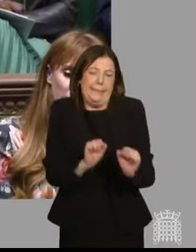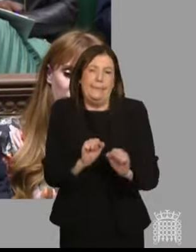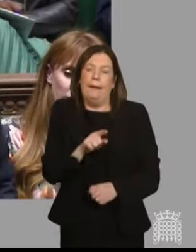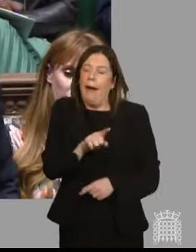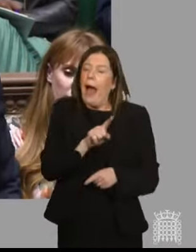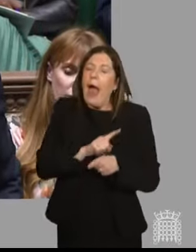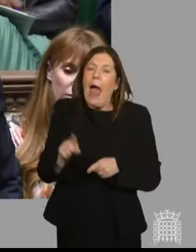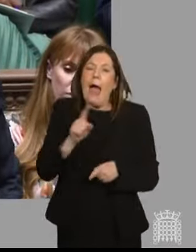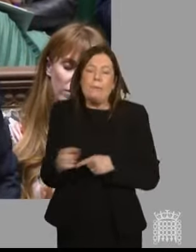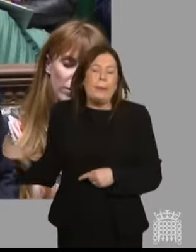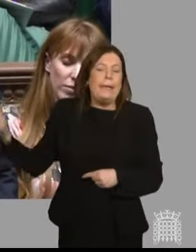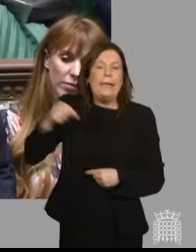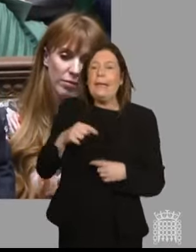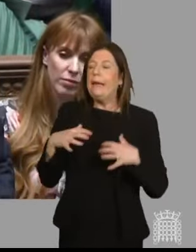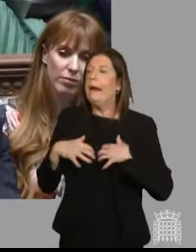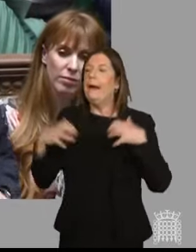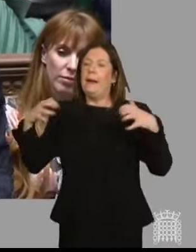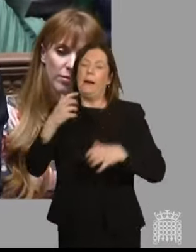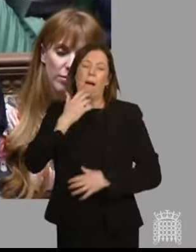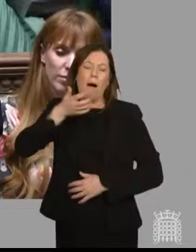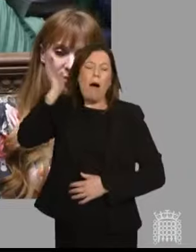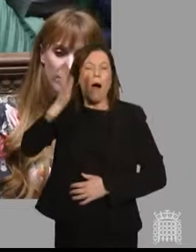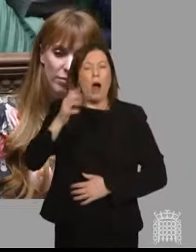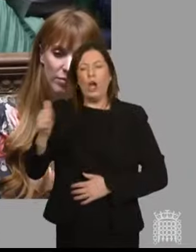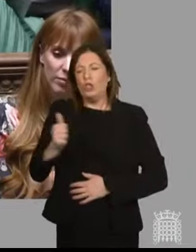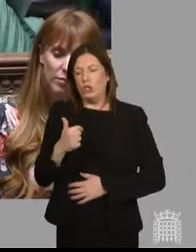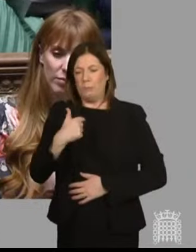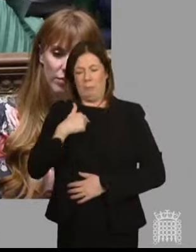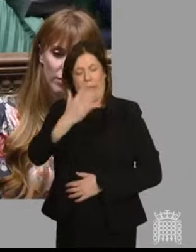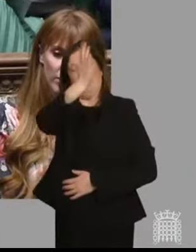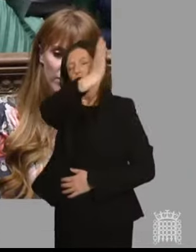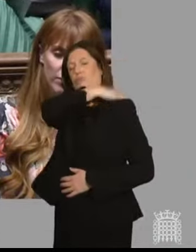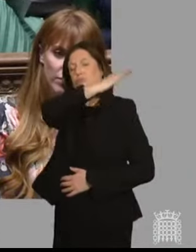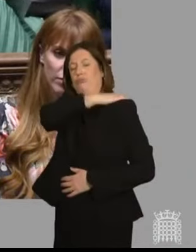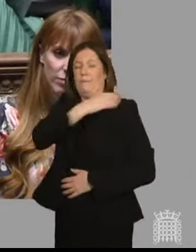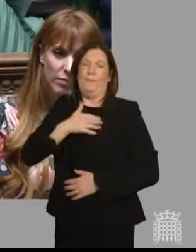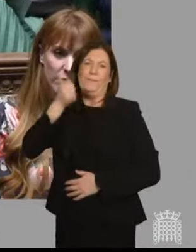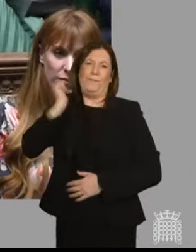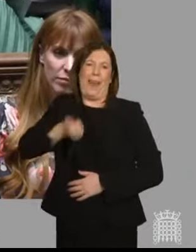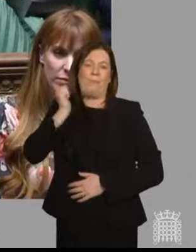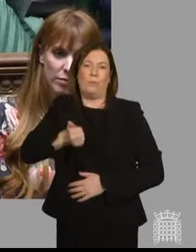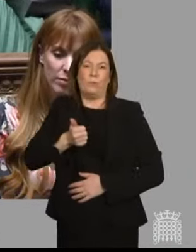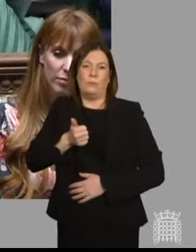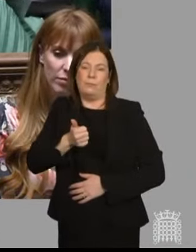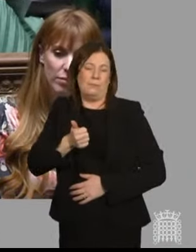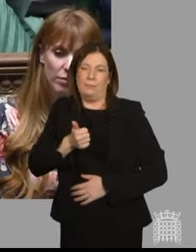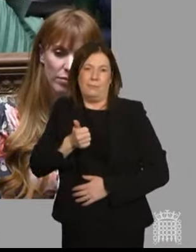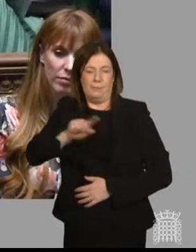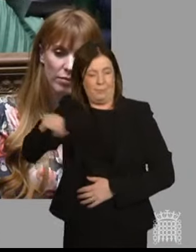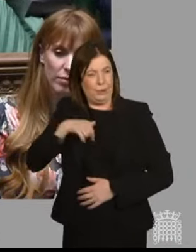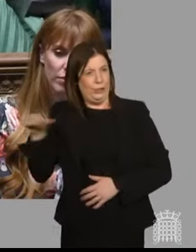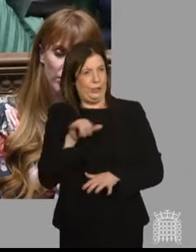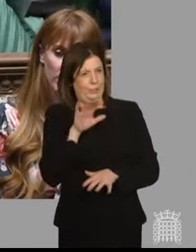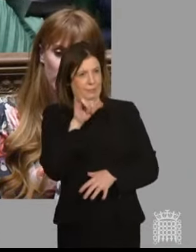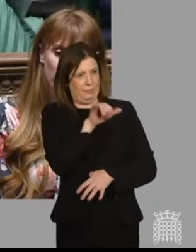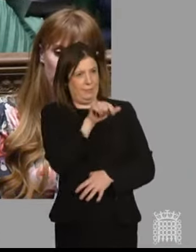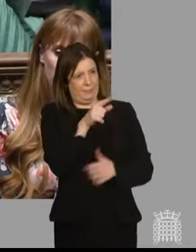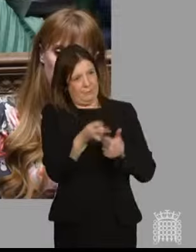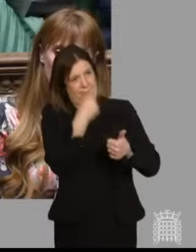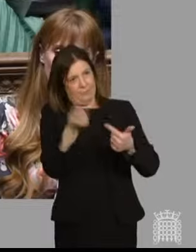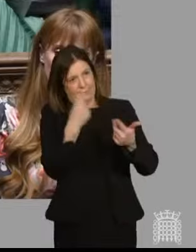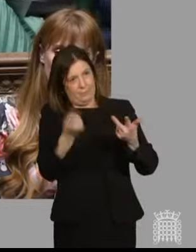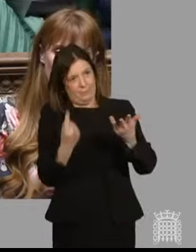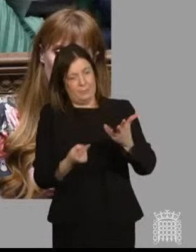him, not questioning him. Point out that the view on the ground is very different to that from his private jet, and he says you're talking